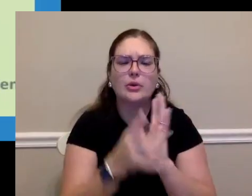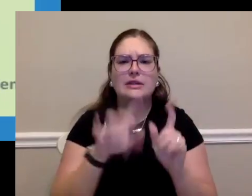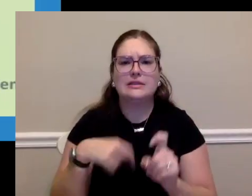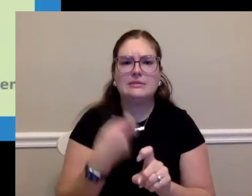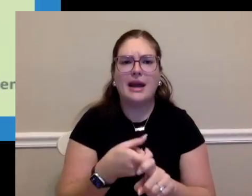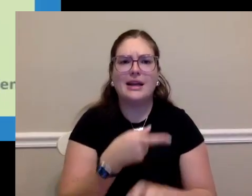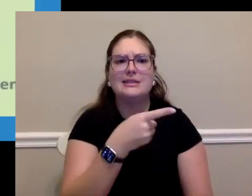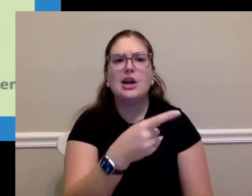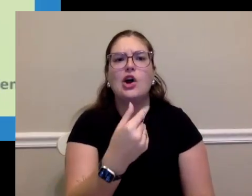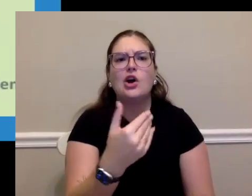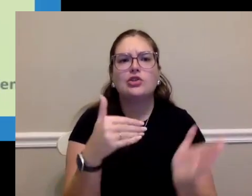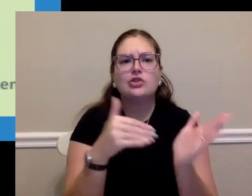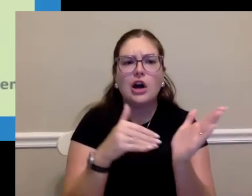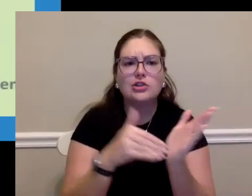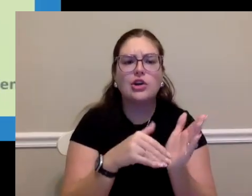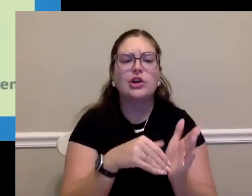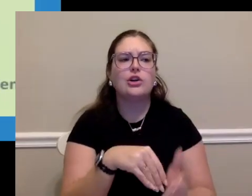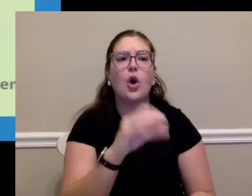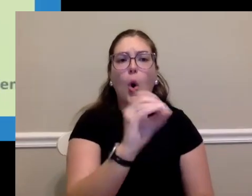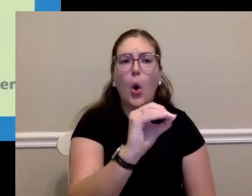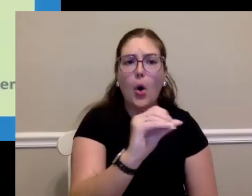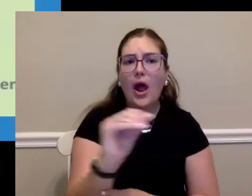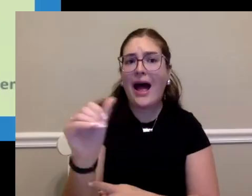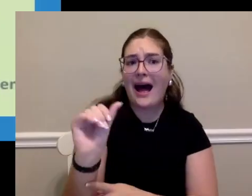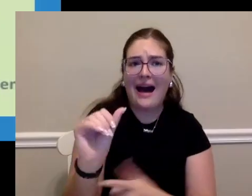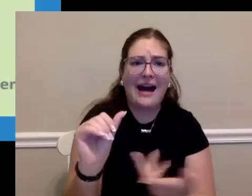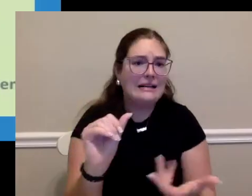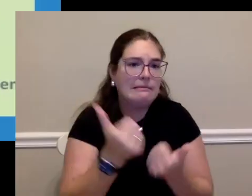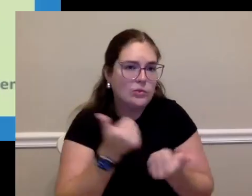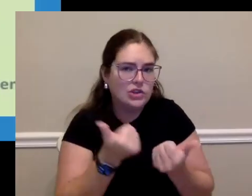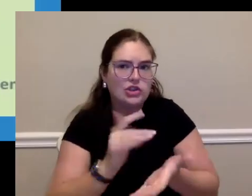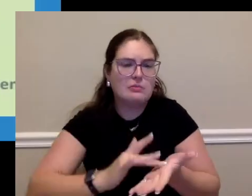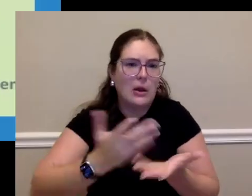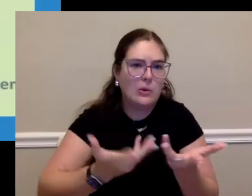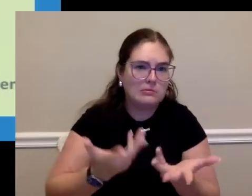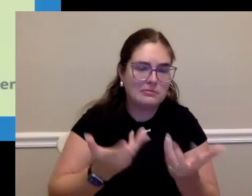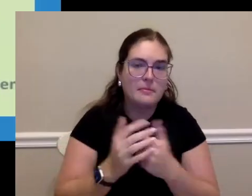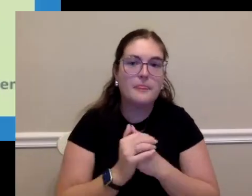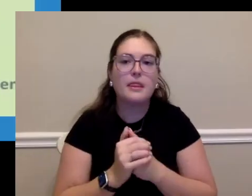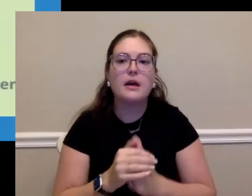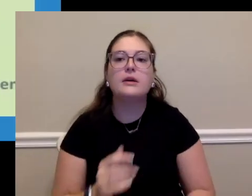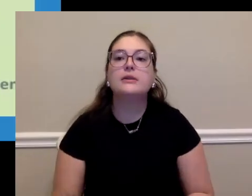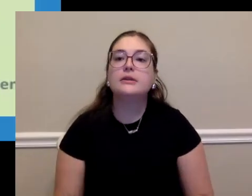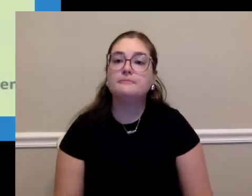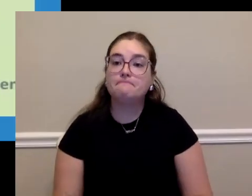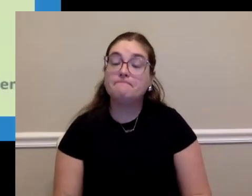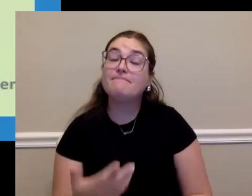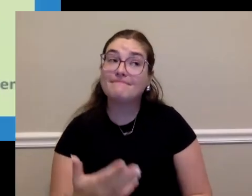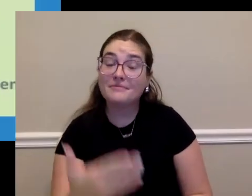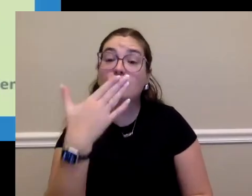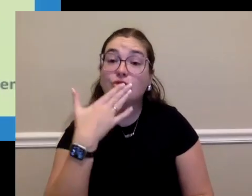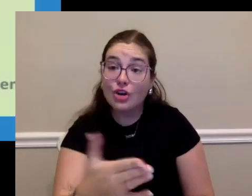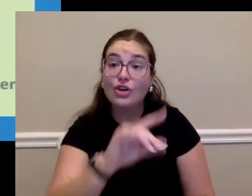el doctor o doctora? El médico? Uh-huh. Yeah, exact. That's a really, really good